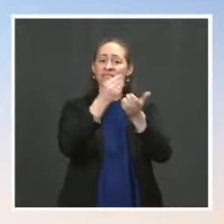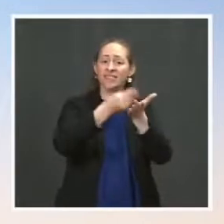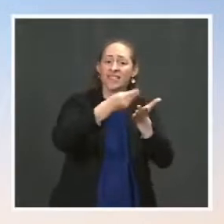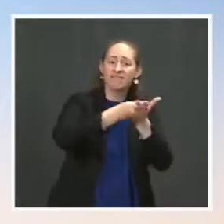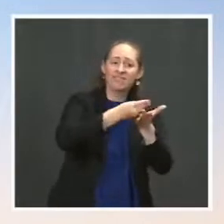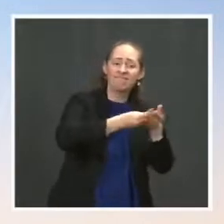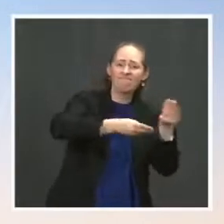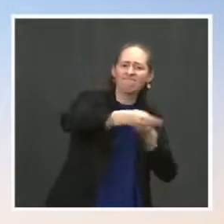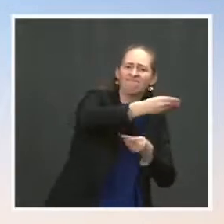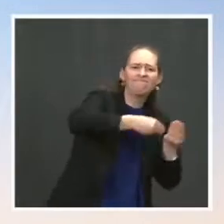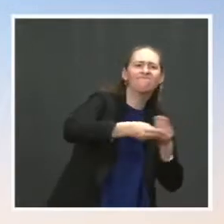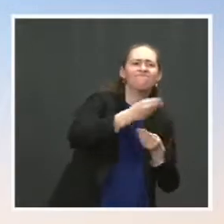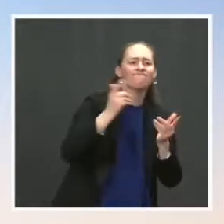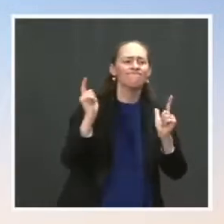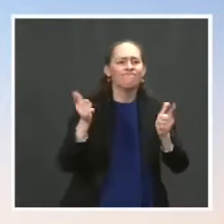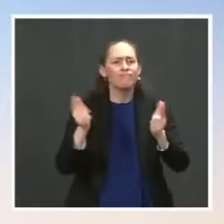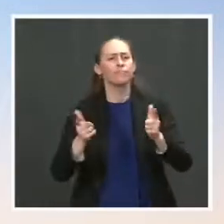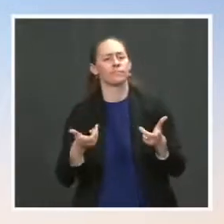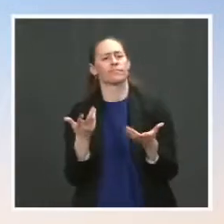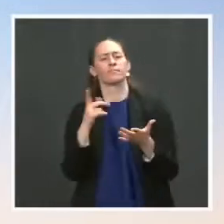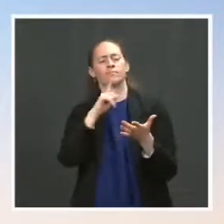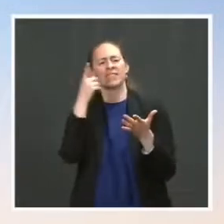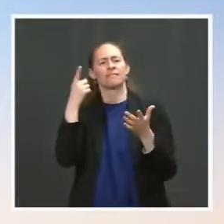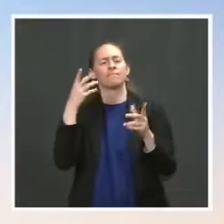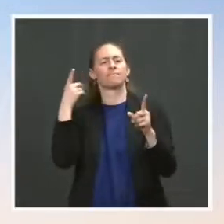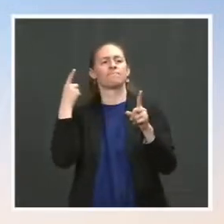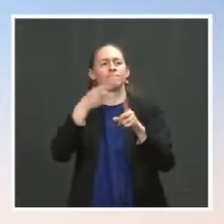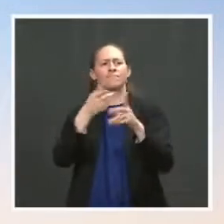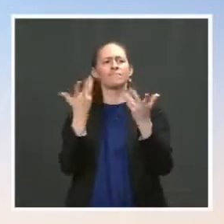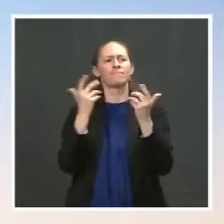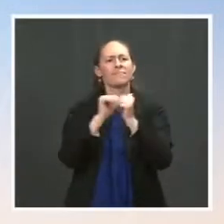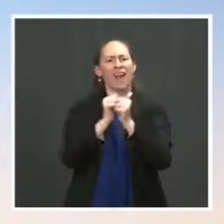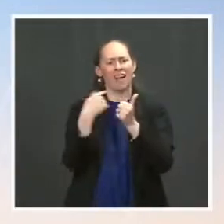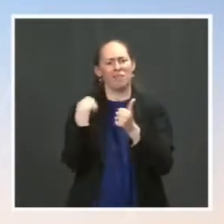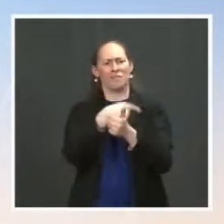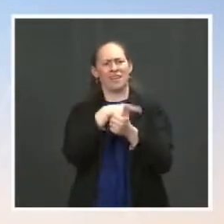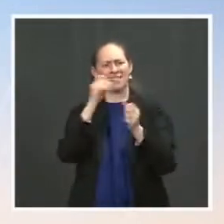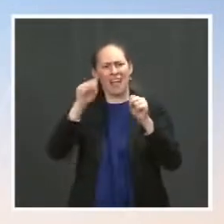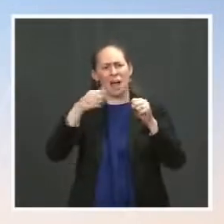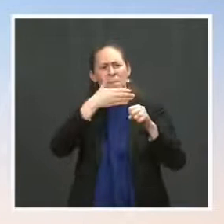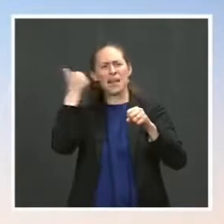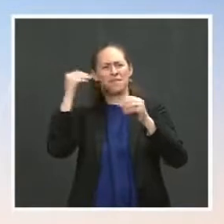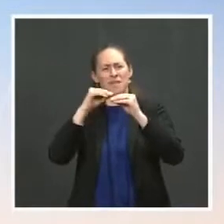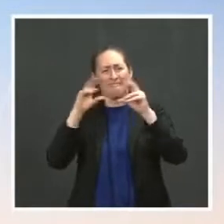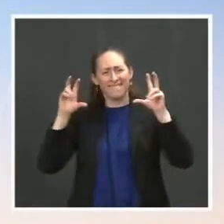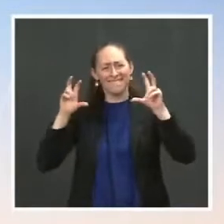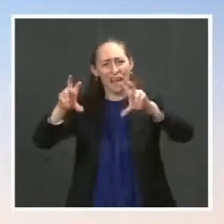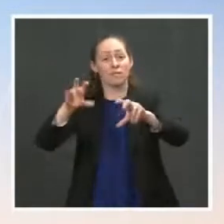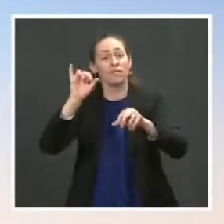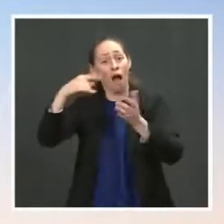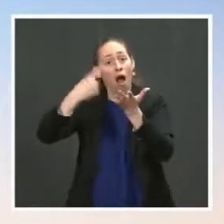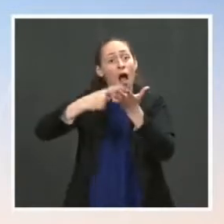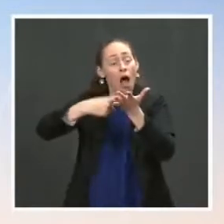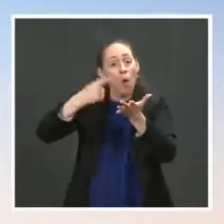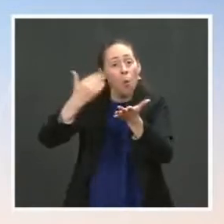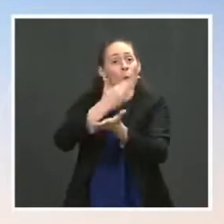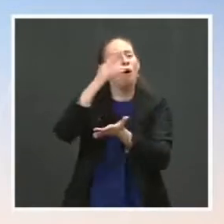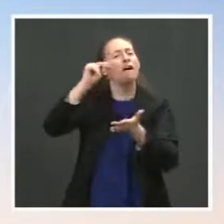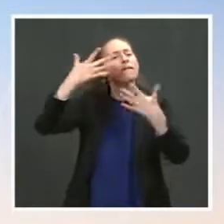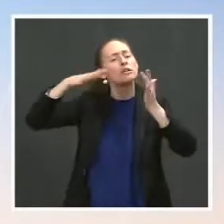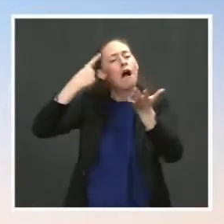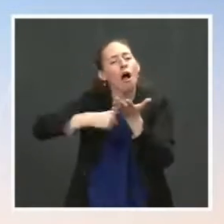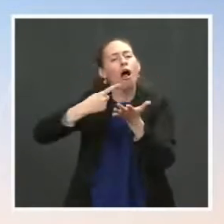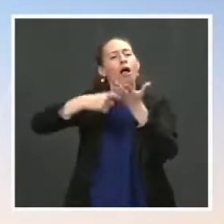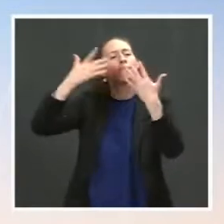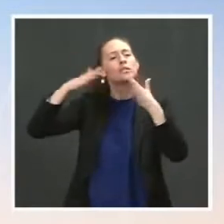again, a lot of that depends on what we're investing. And this is nothing new, right? I mean, part of what made the